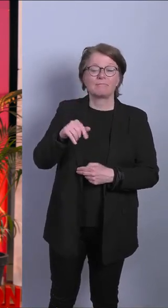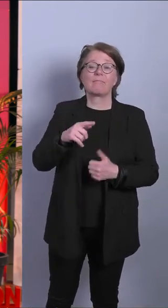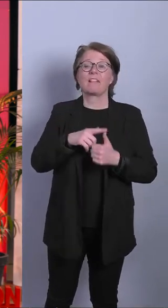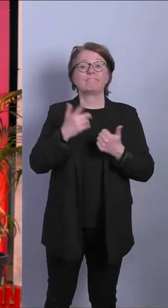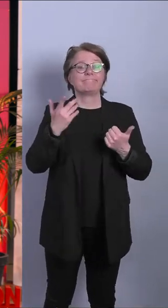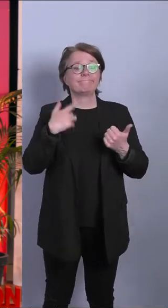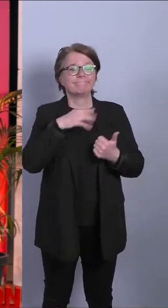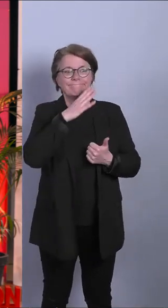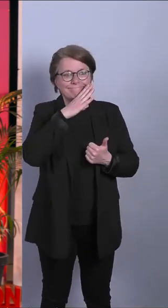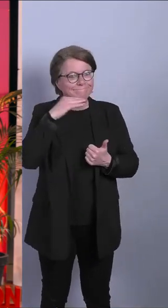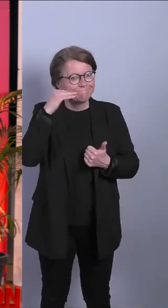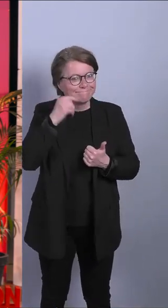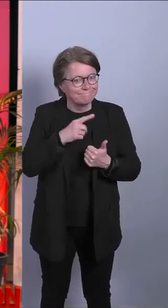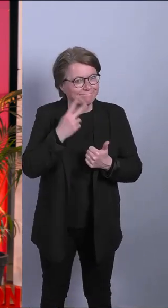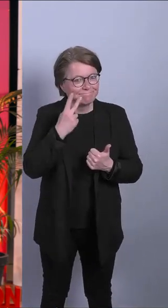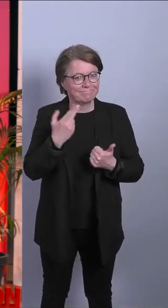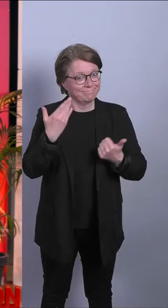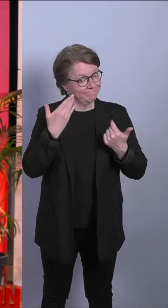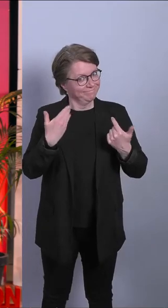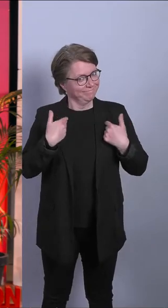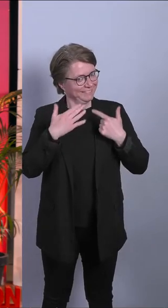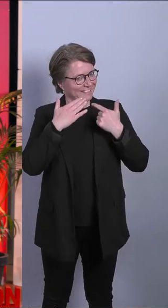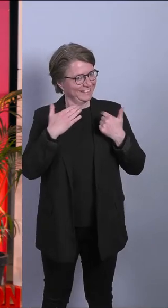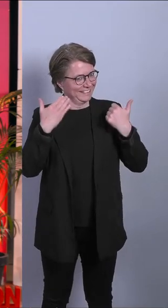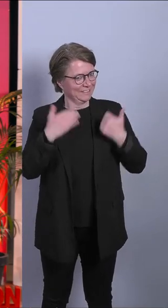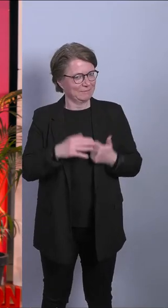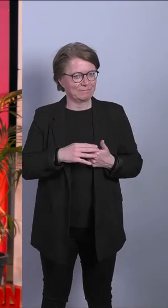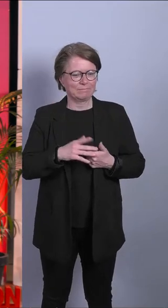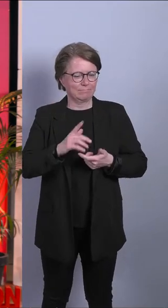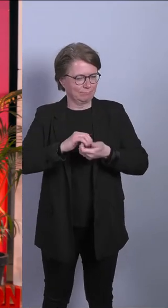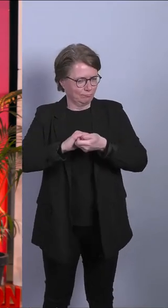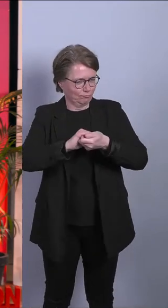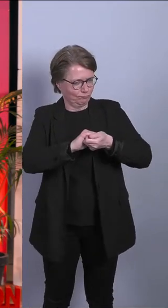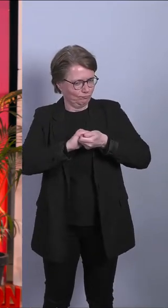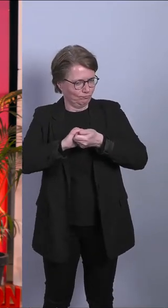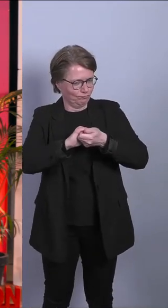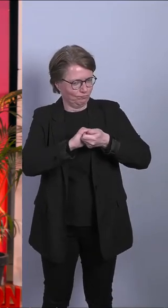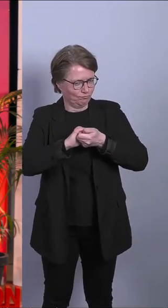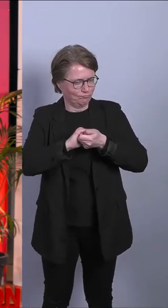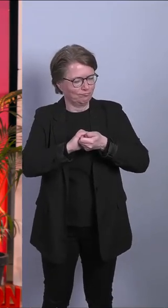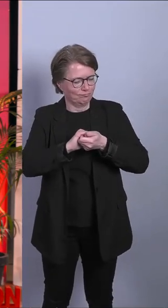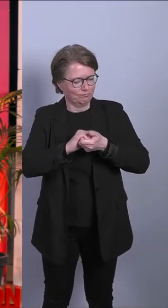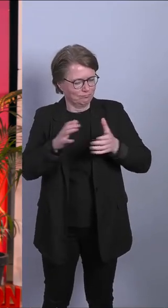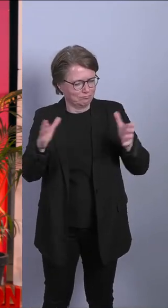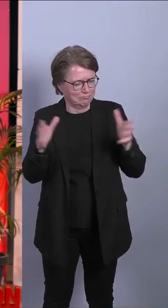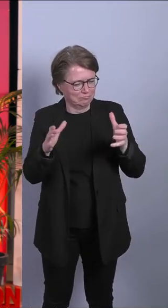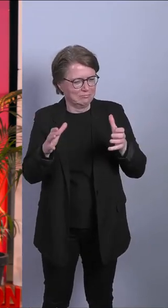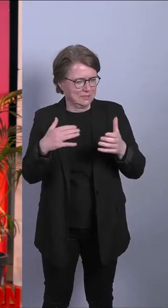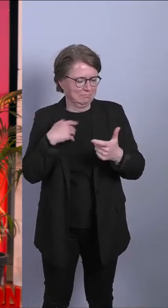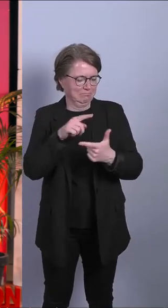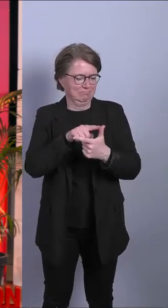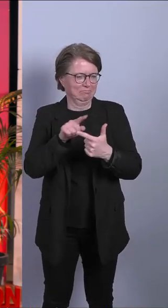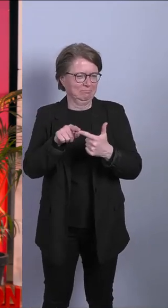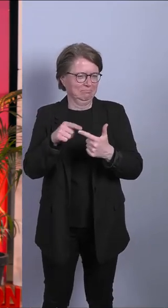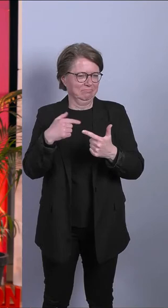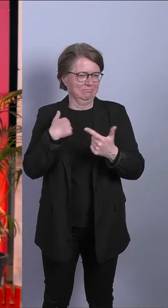Joy, probably? Yes, excellent. I can see that. And also participation and team spirit?